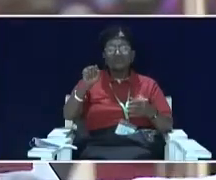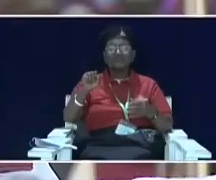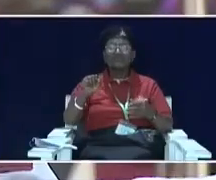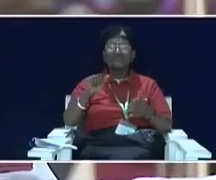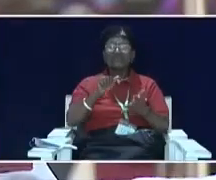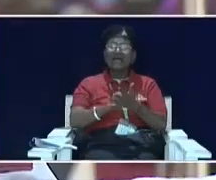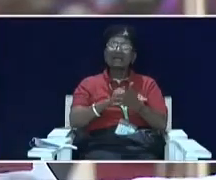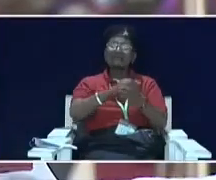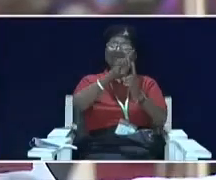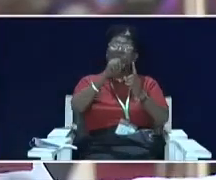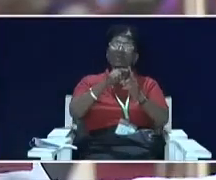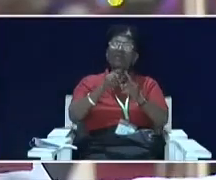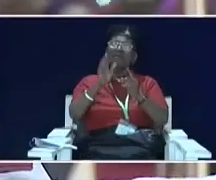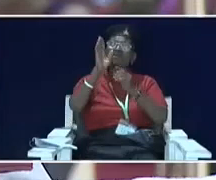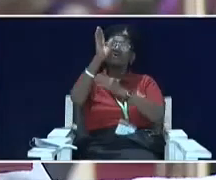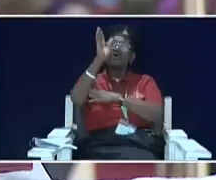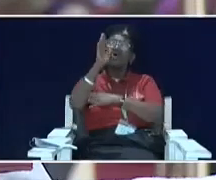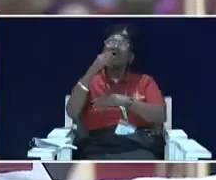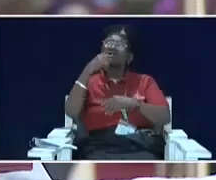that when God speaks,